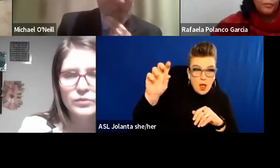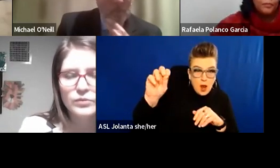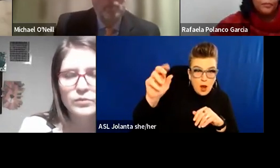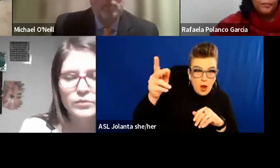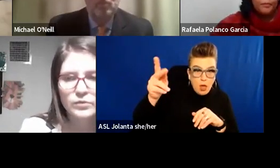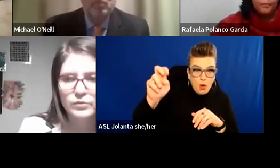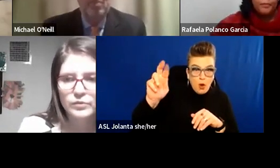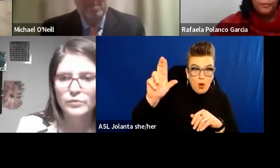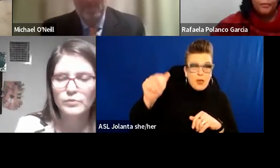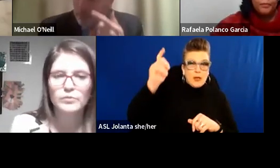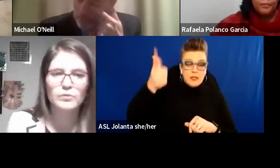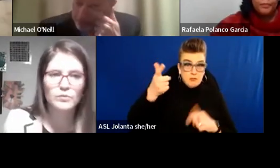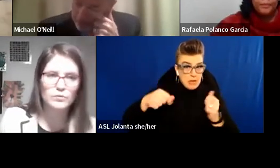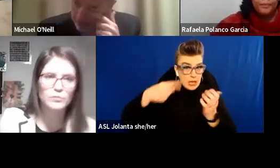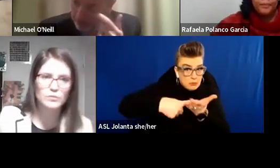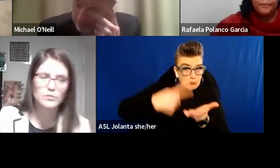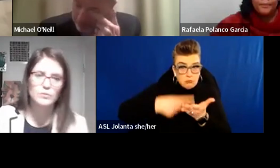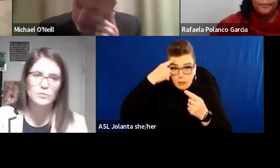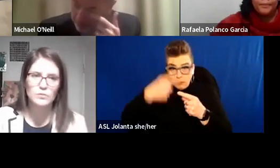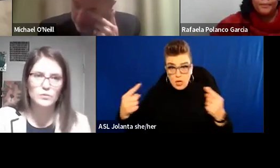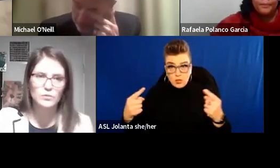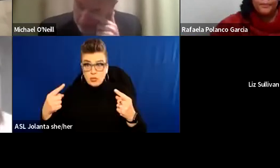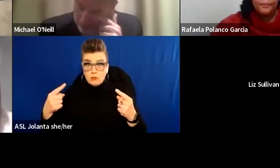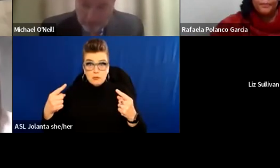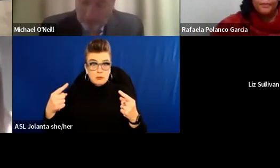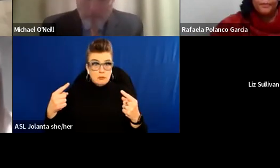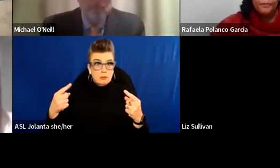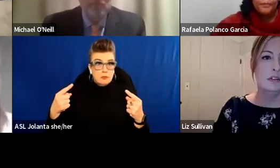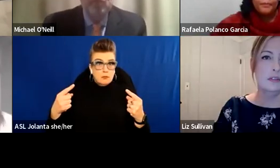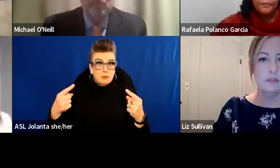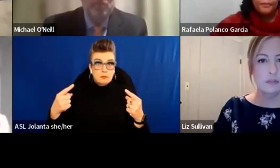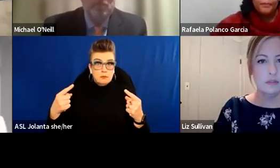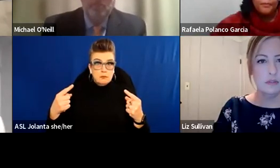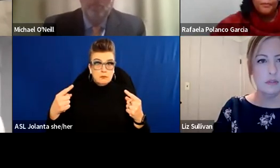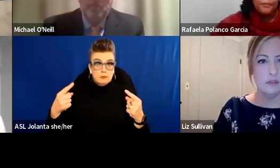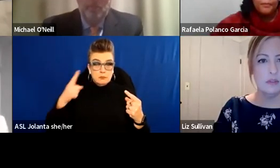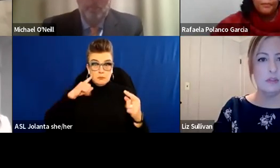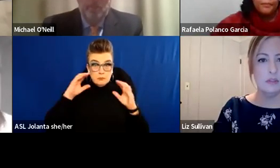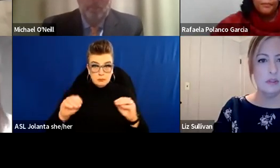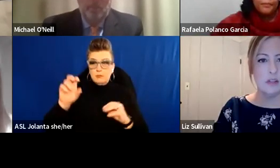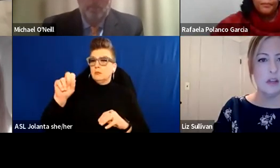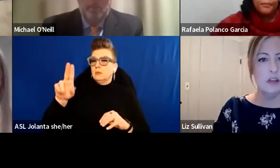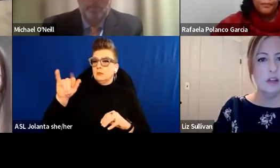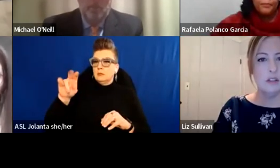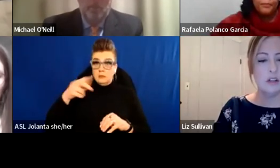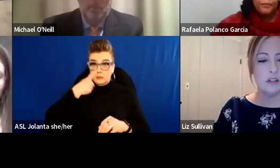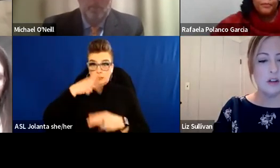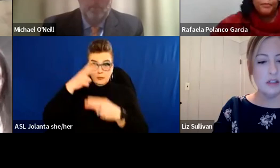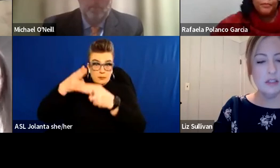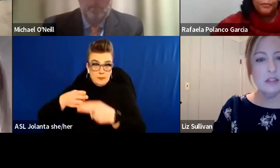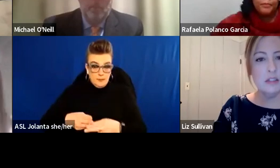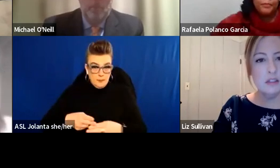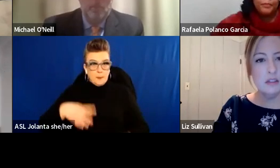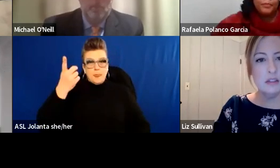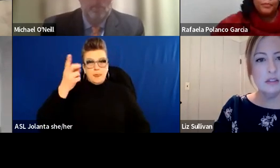any discussion or objection to the motion hearing none miss sullivan will you please call the role dr